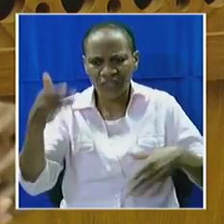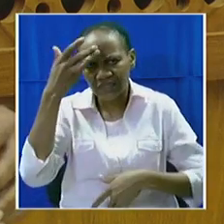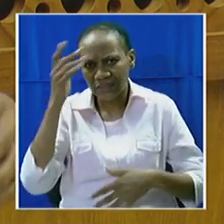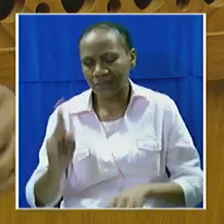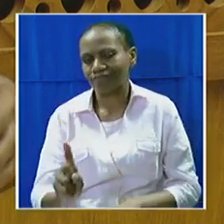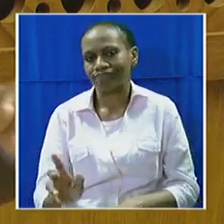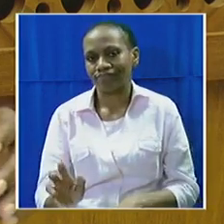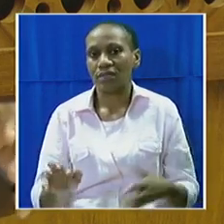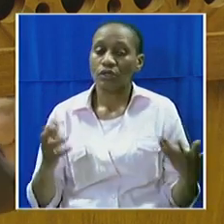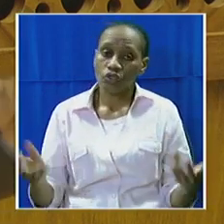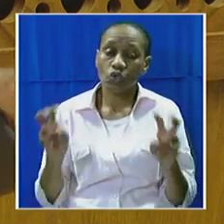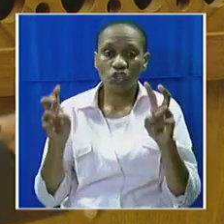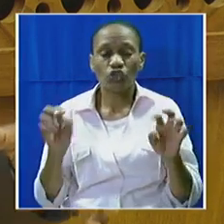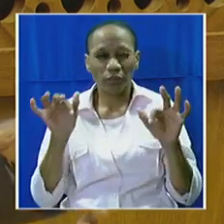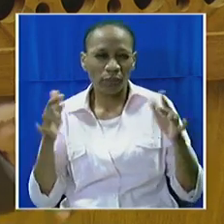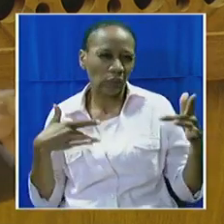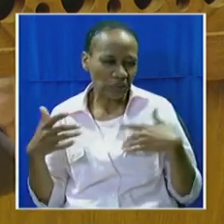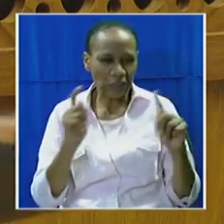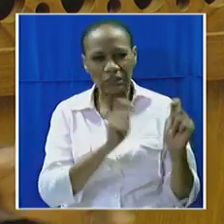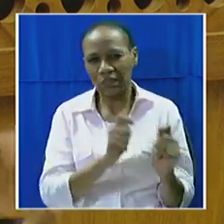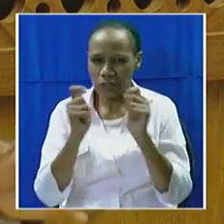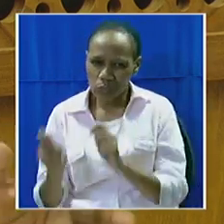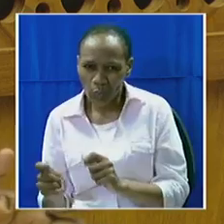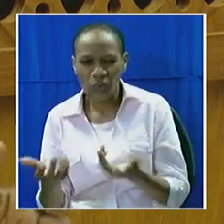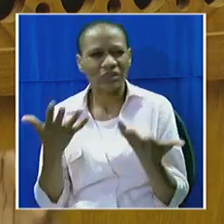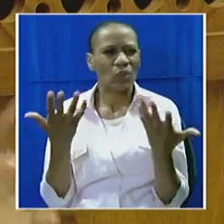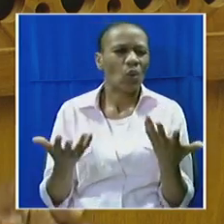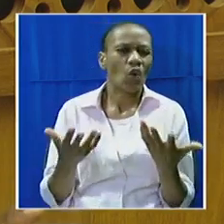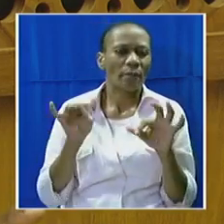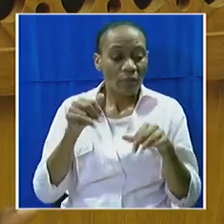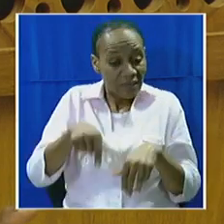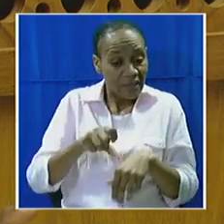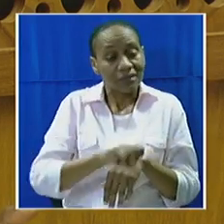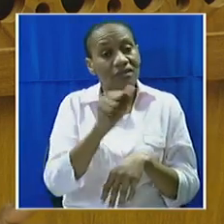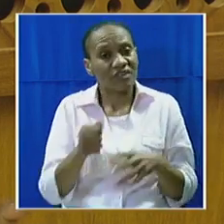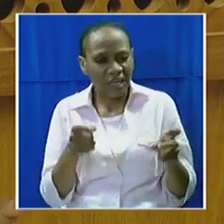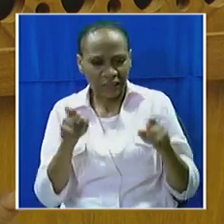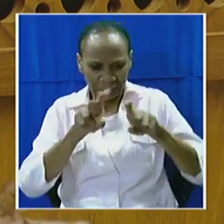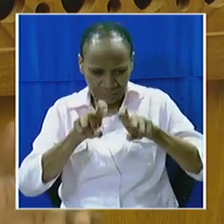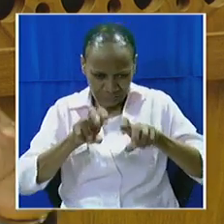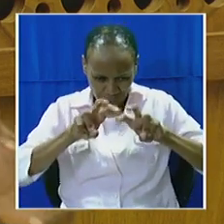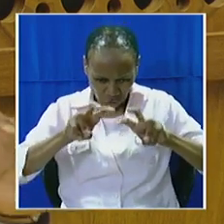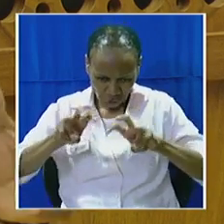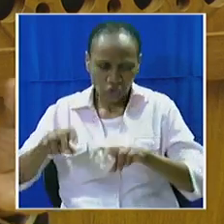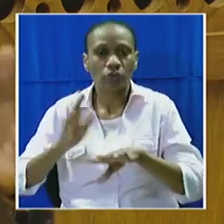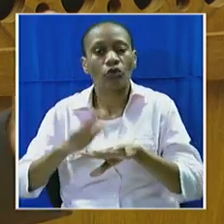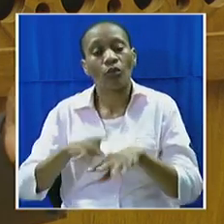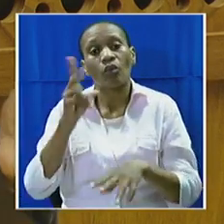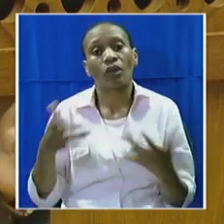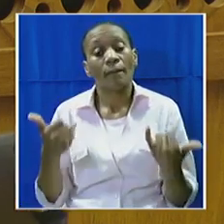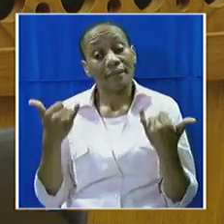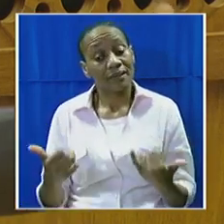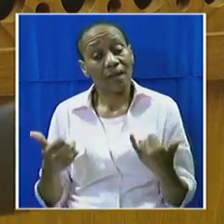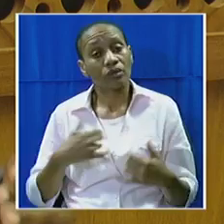issue of concerns around transport and the people inside the country is something that we're going to continue watching. But right now, we